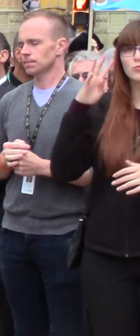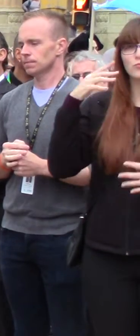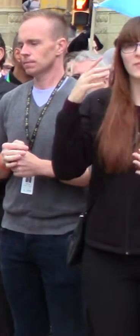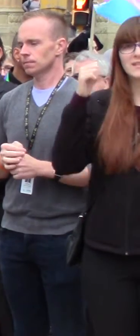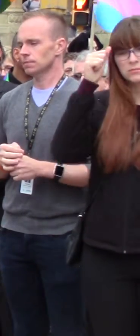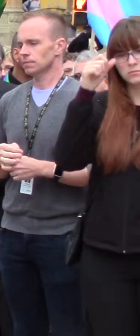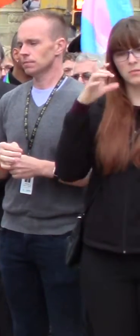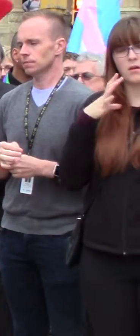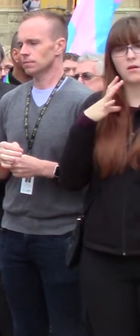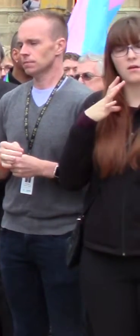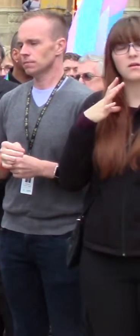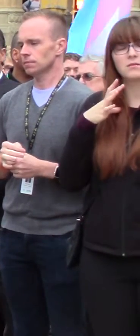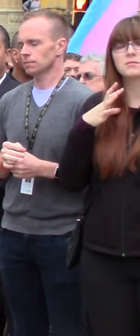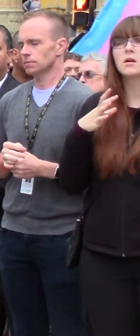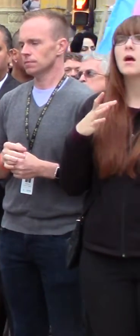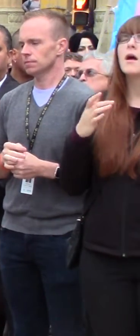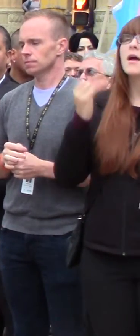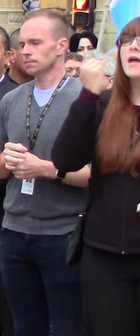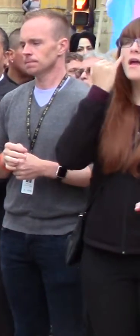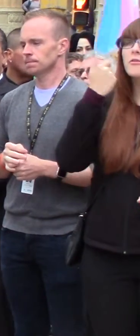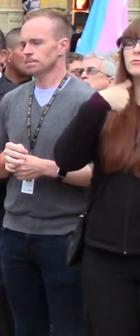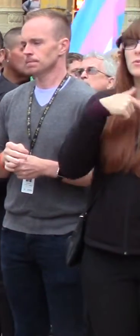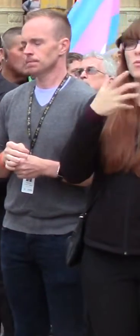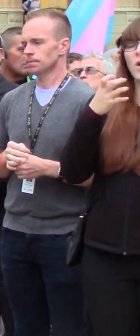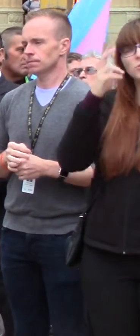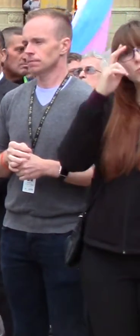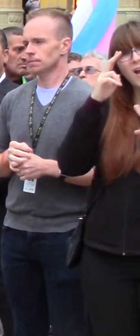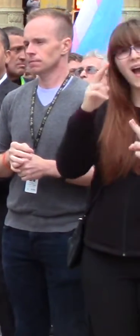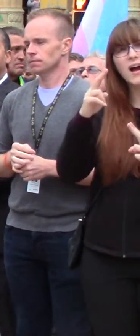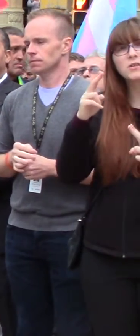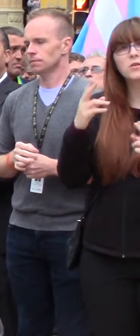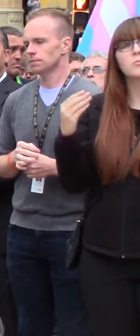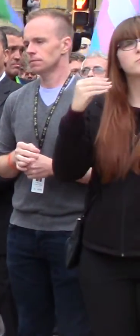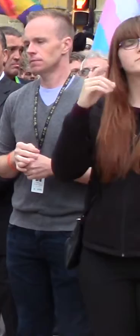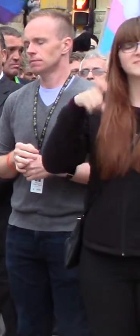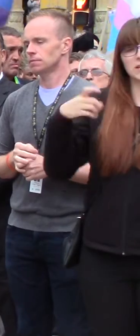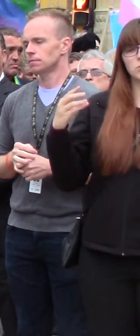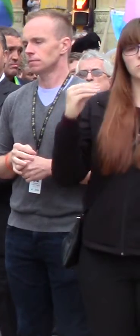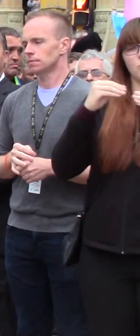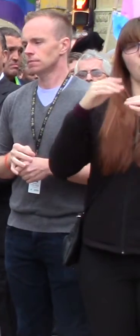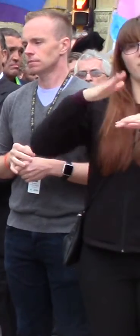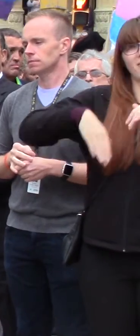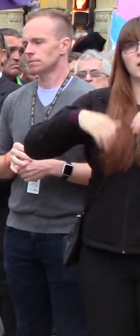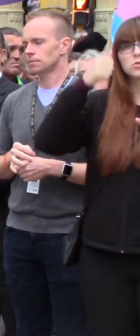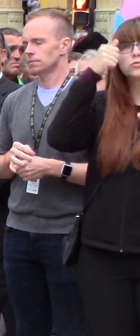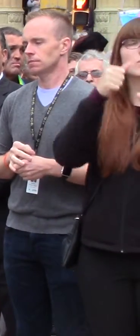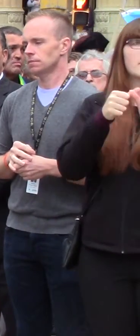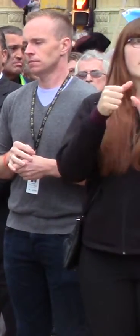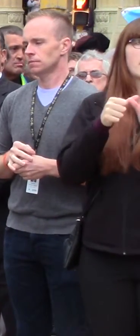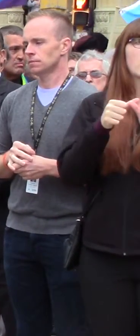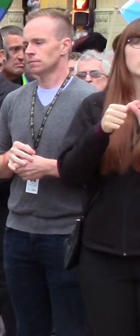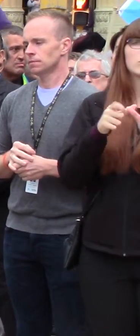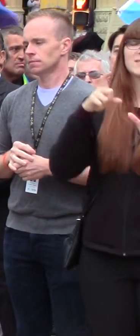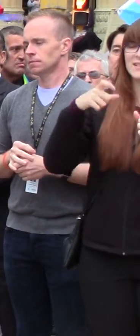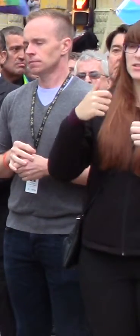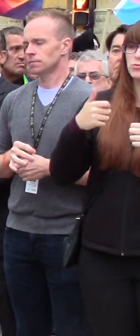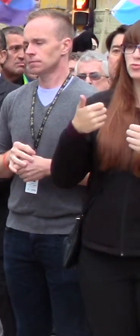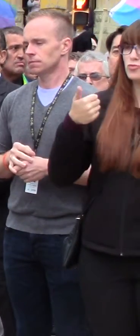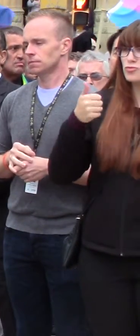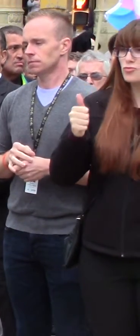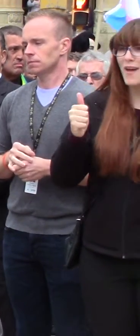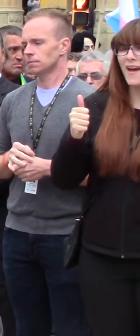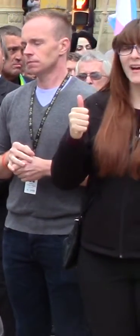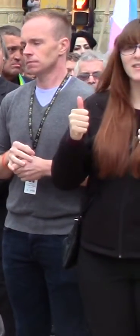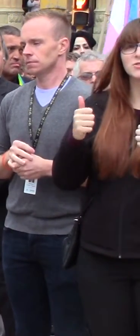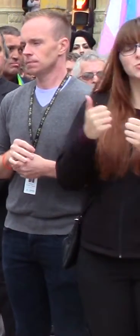them, we must do more than just remember them. We must take action to prevent such mass murders from ever happening again. If we